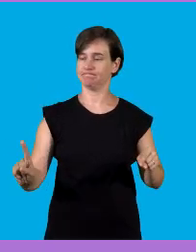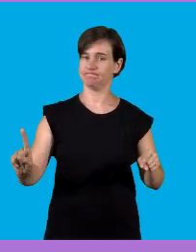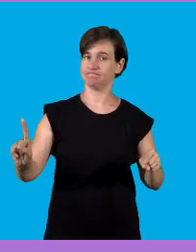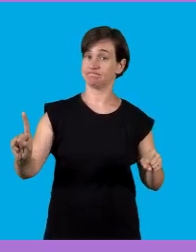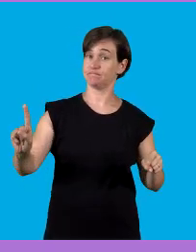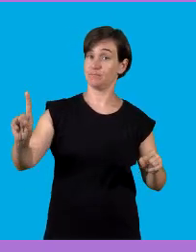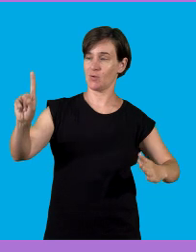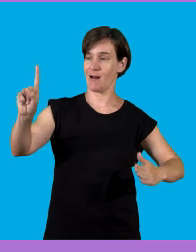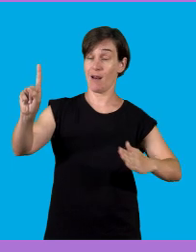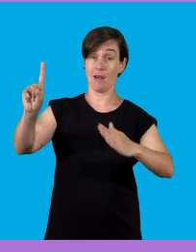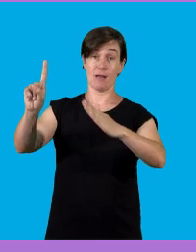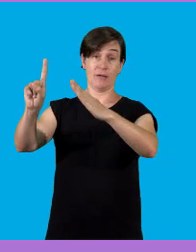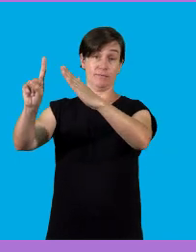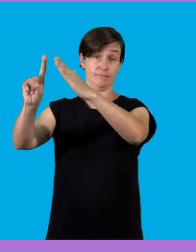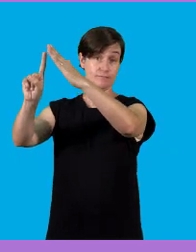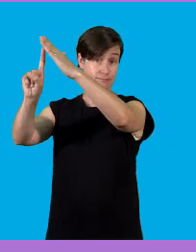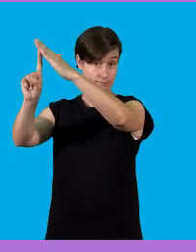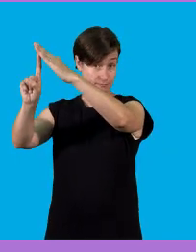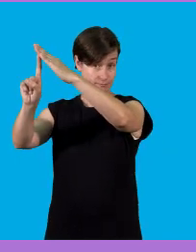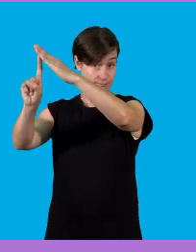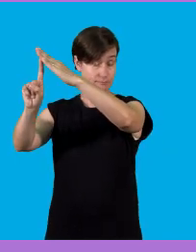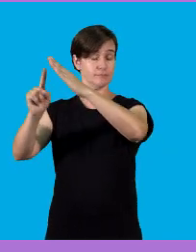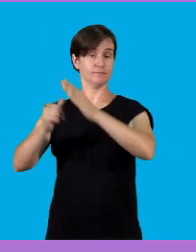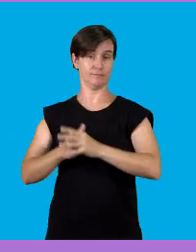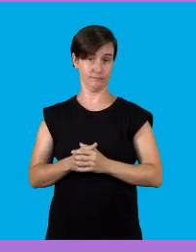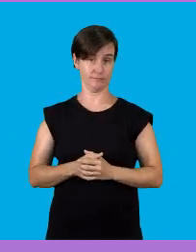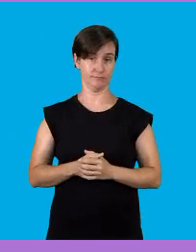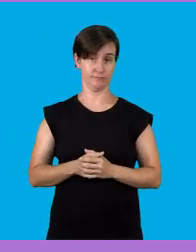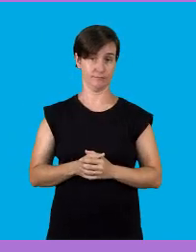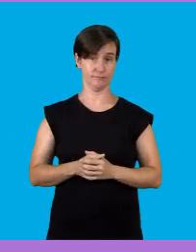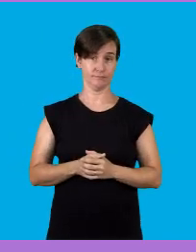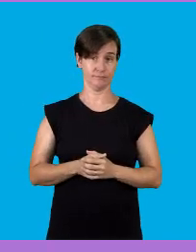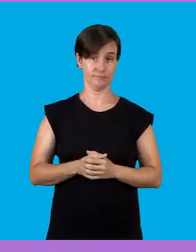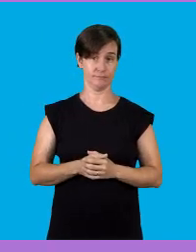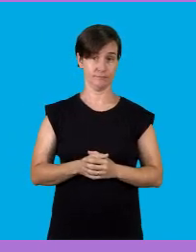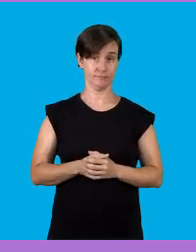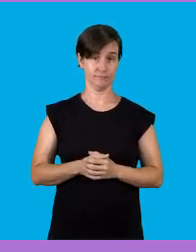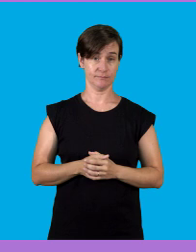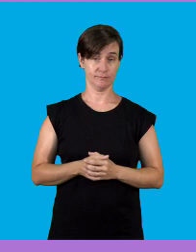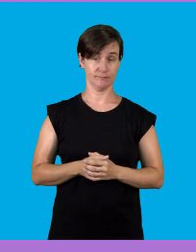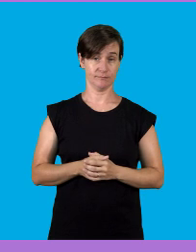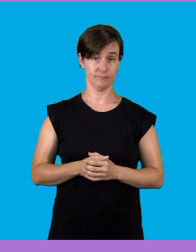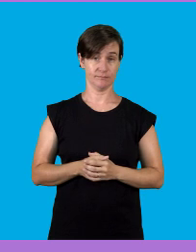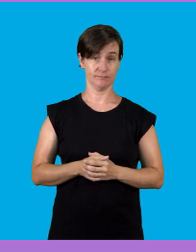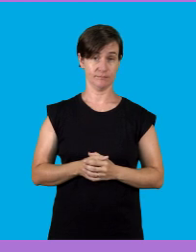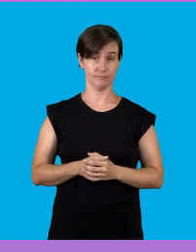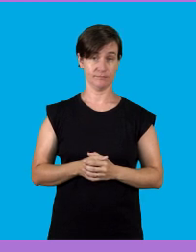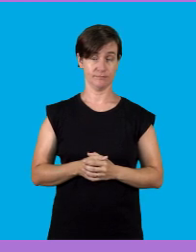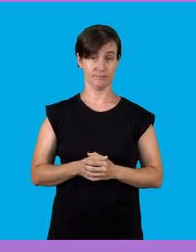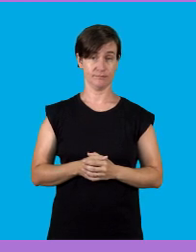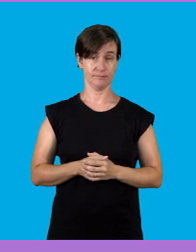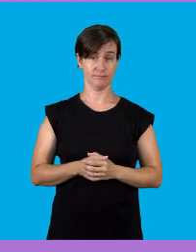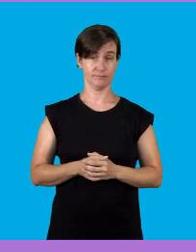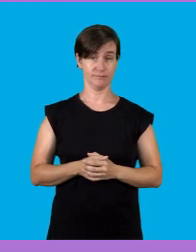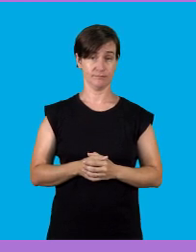way up, right? Until I see where it intersects with the straight line. So therefore, 40 kilometers, if